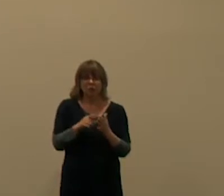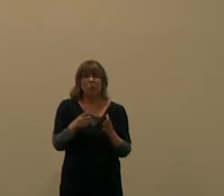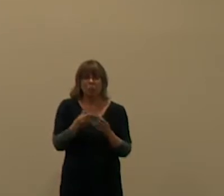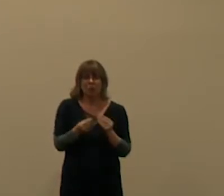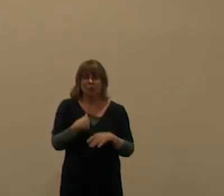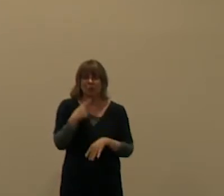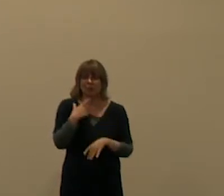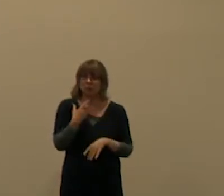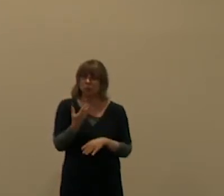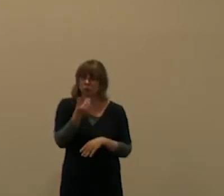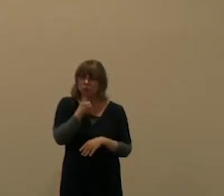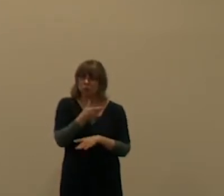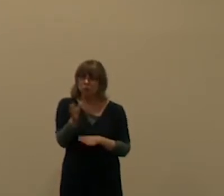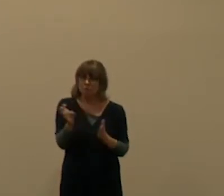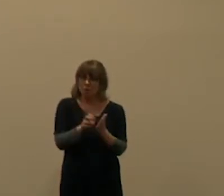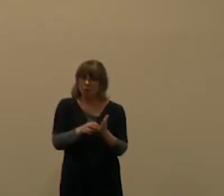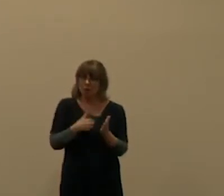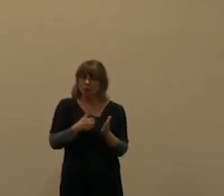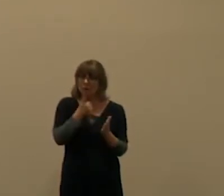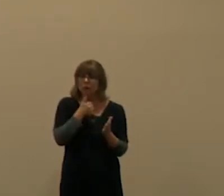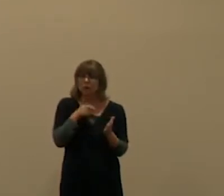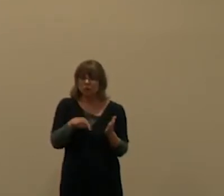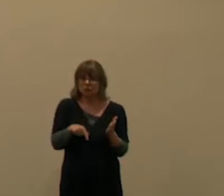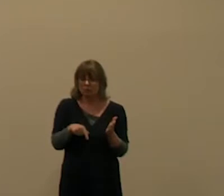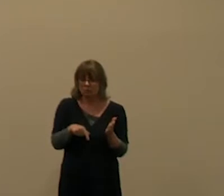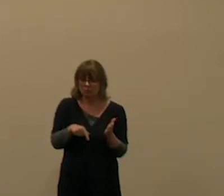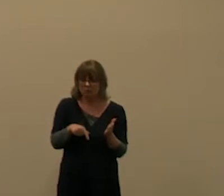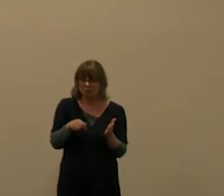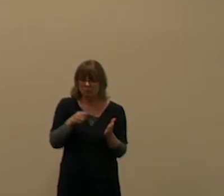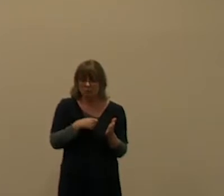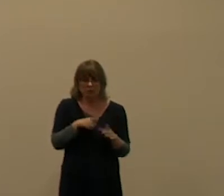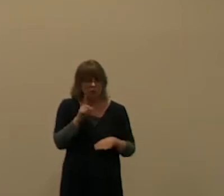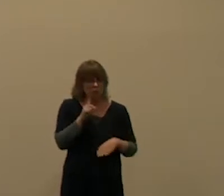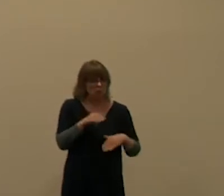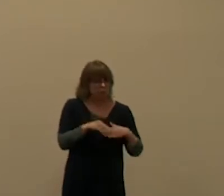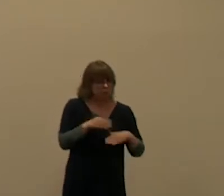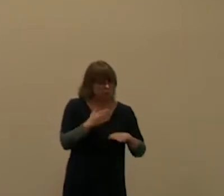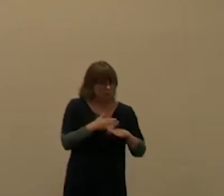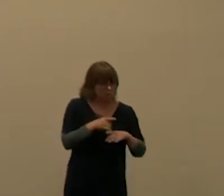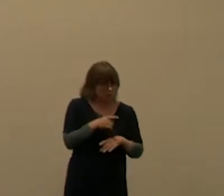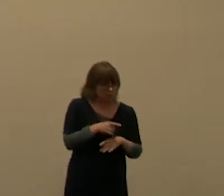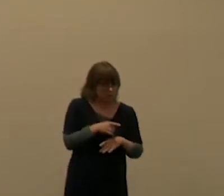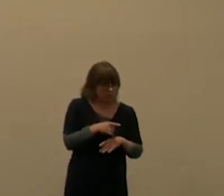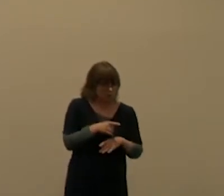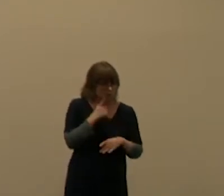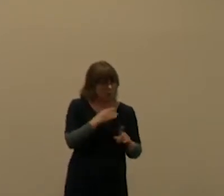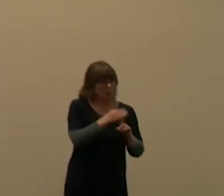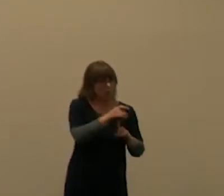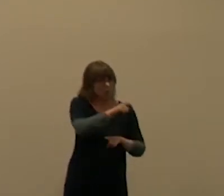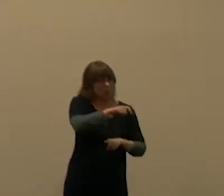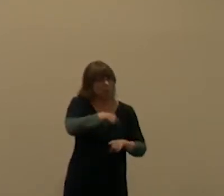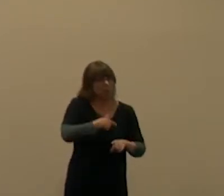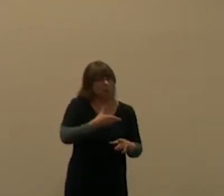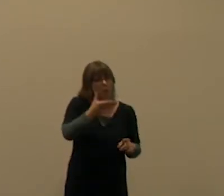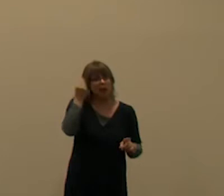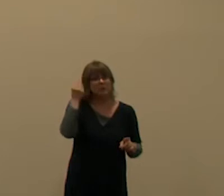ever used Bookings. I actually used it for my girlfriend's work. She works with elderly people with